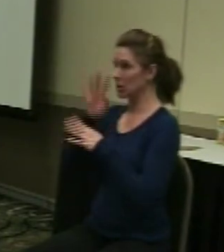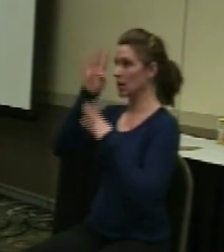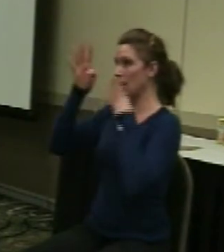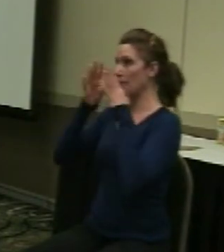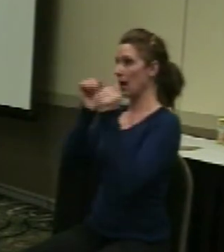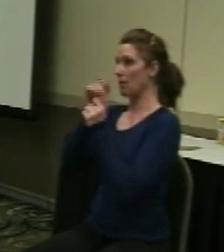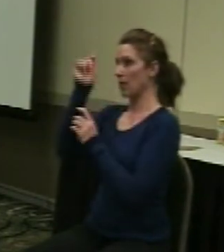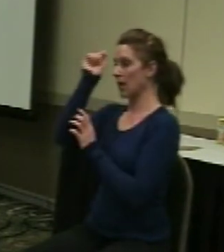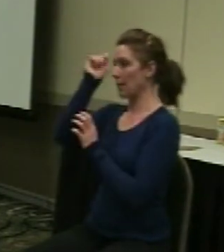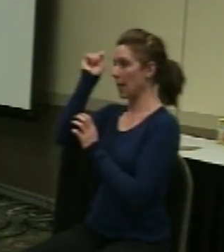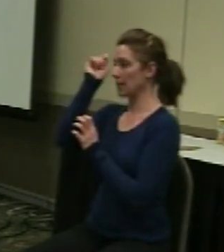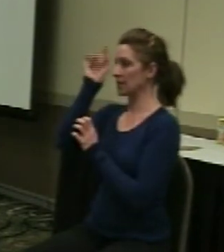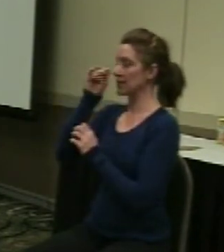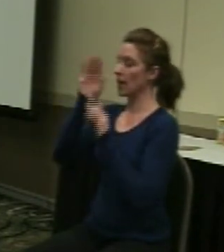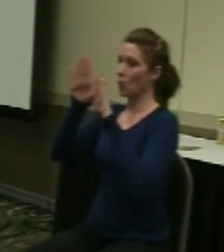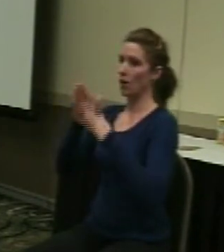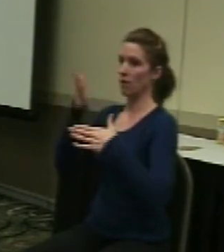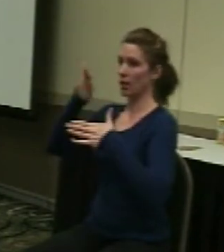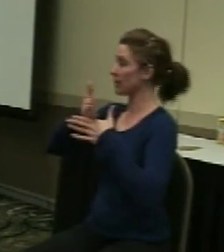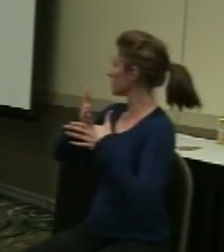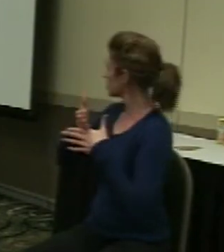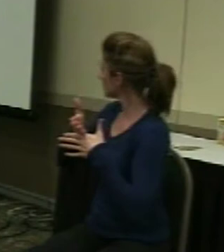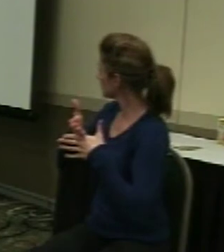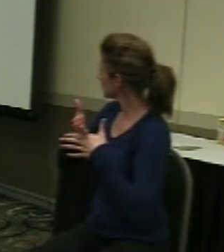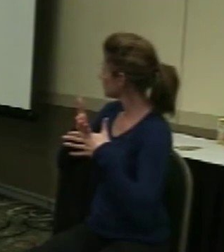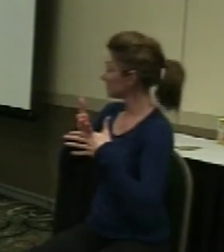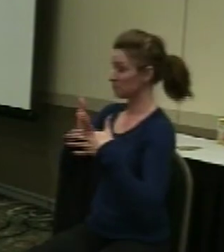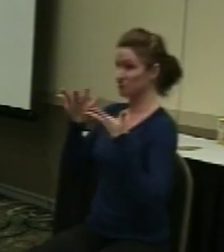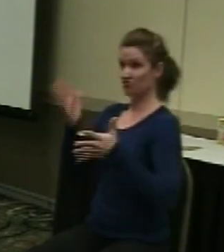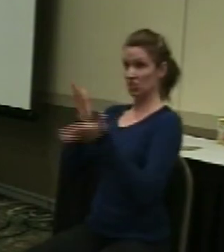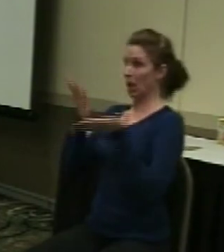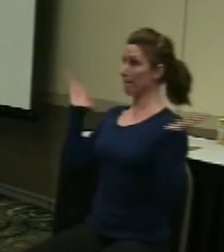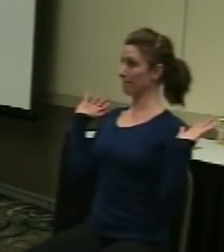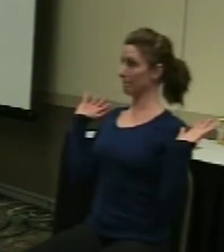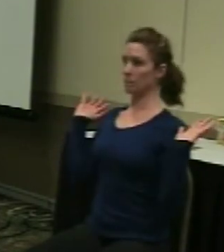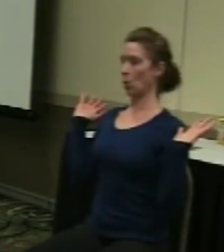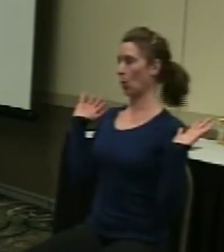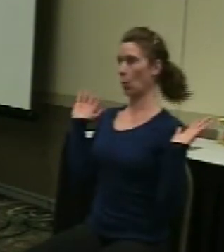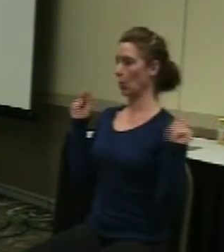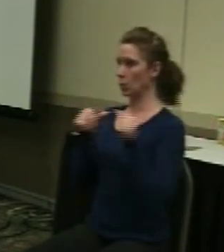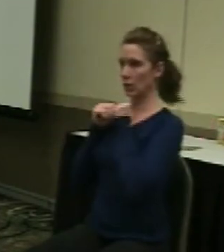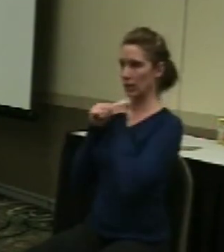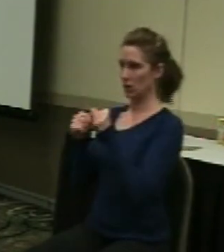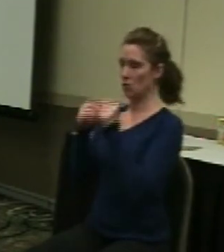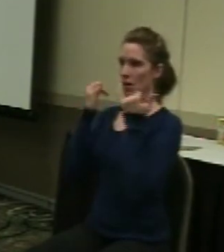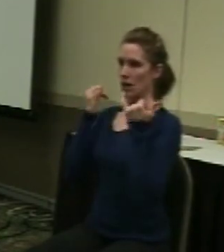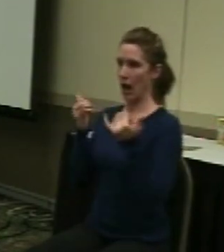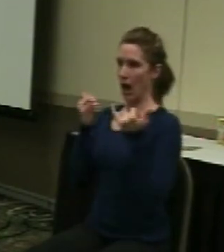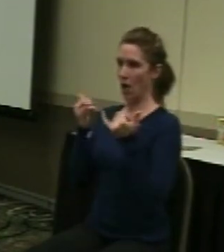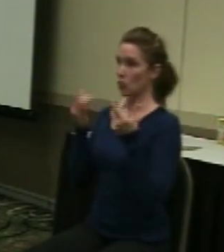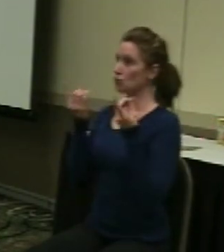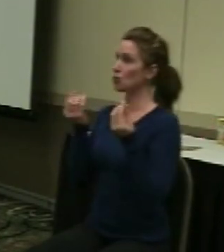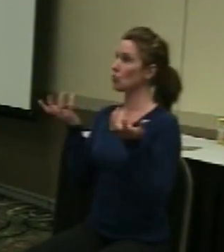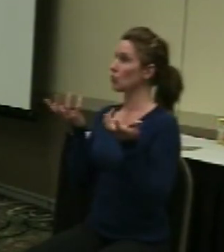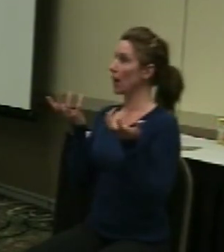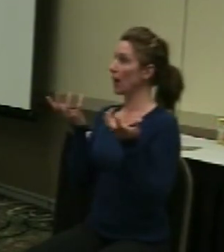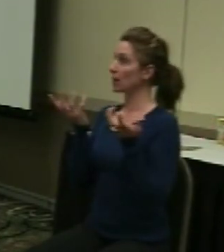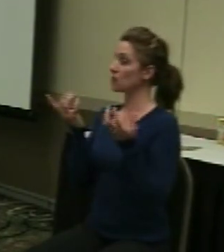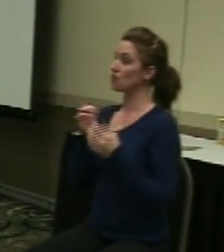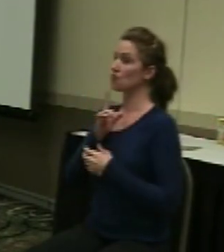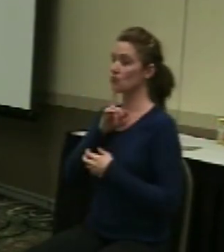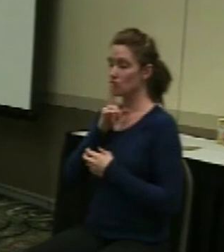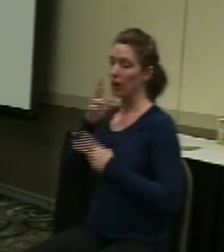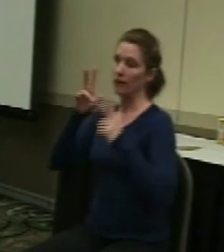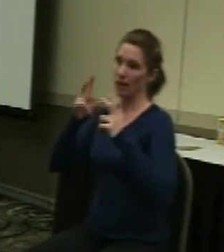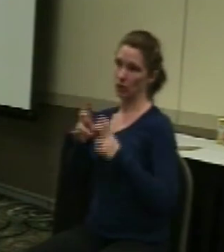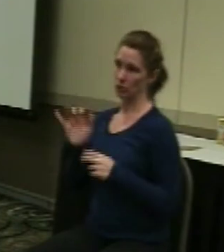hypothesis, and a great intervention. Do you stop right there? No. Now we're going to be doing really fine evaluation